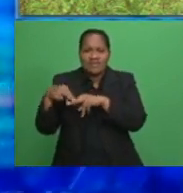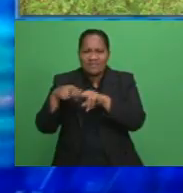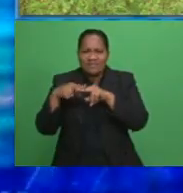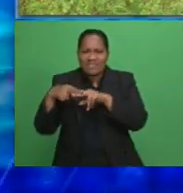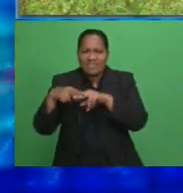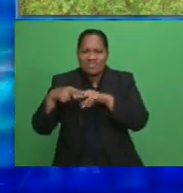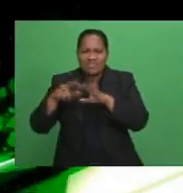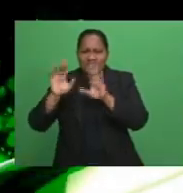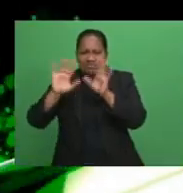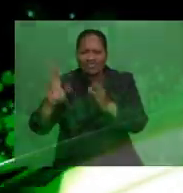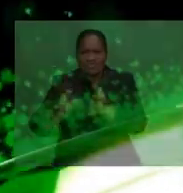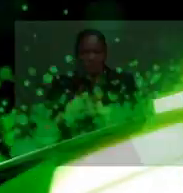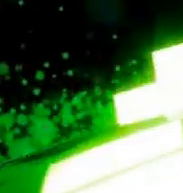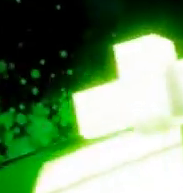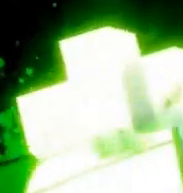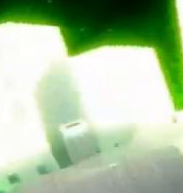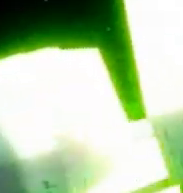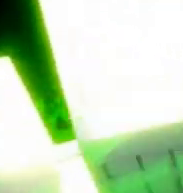program.